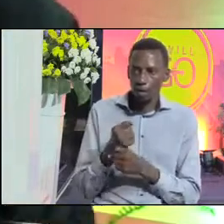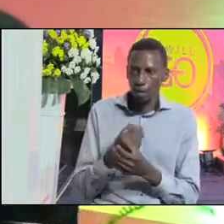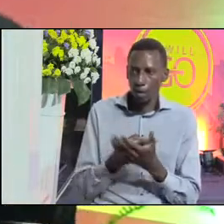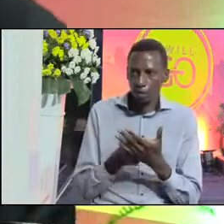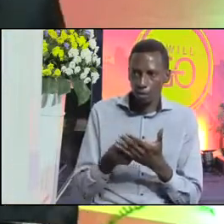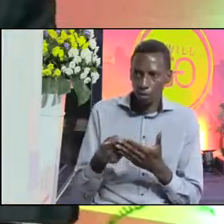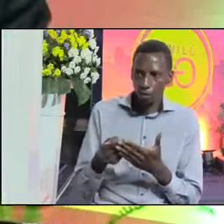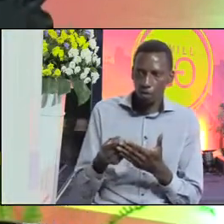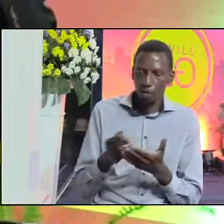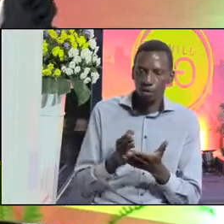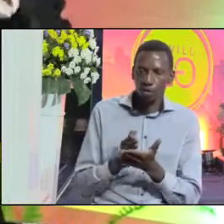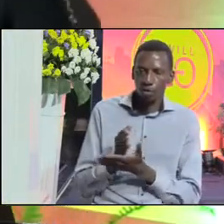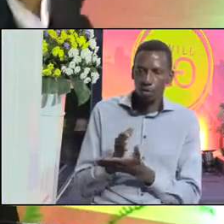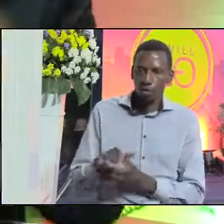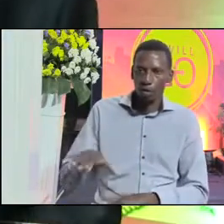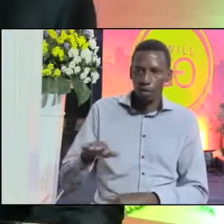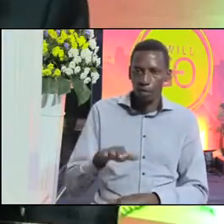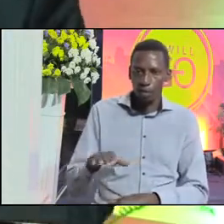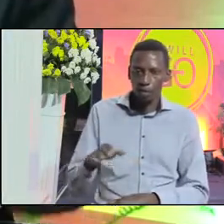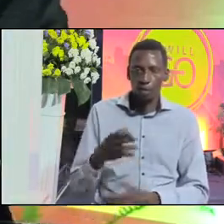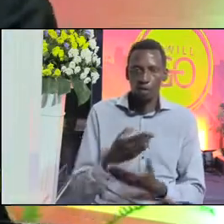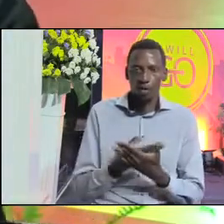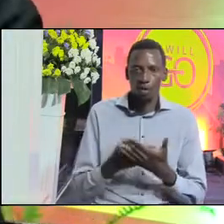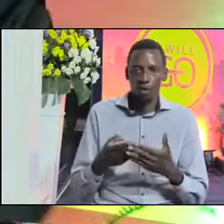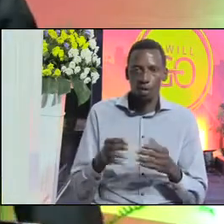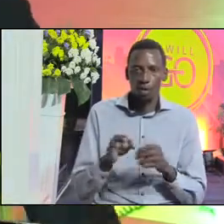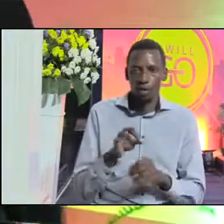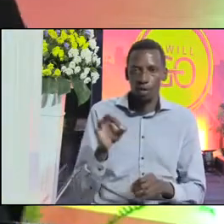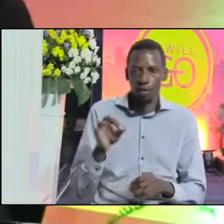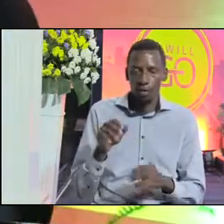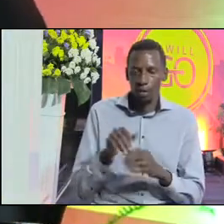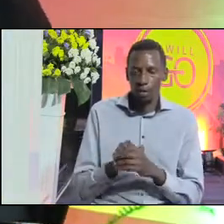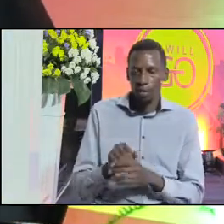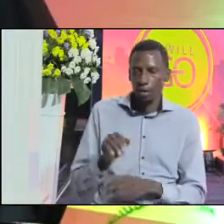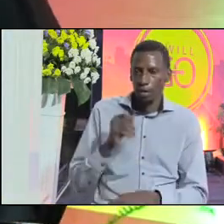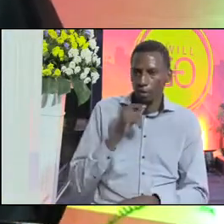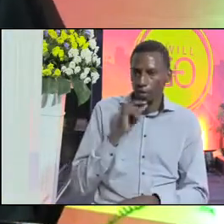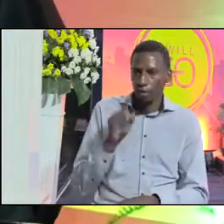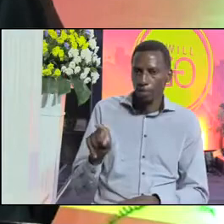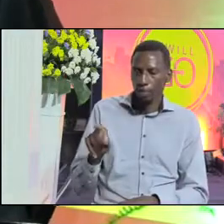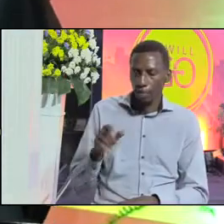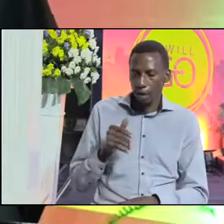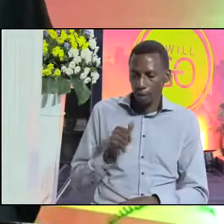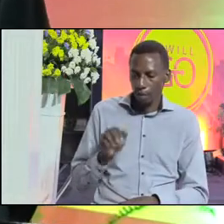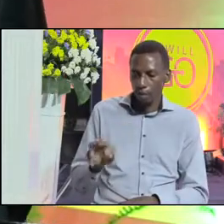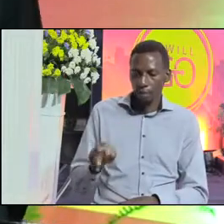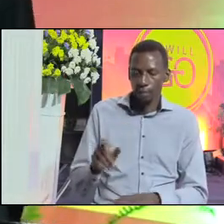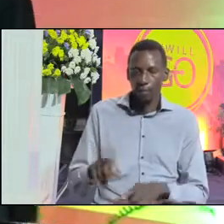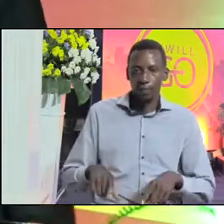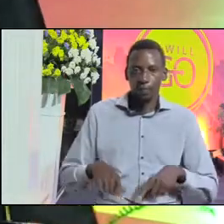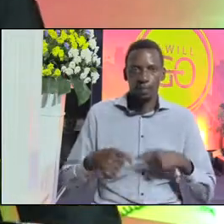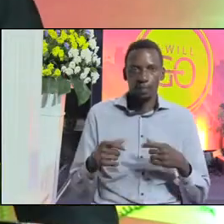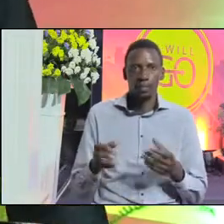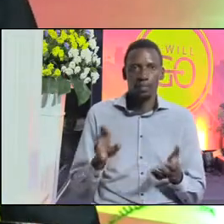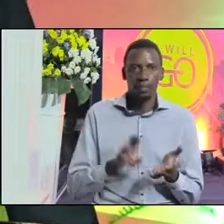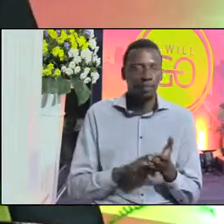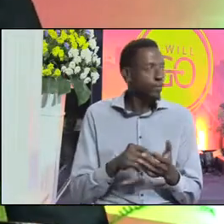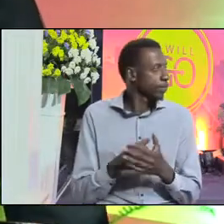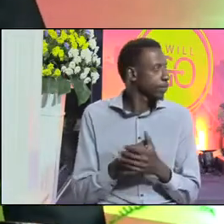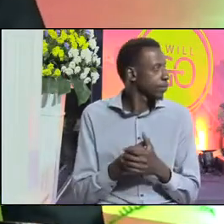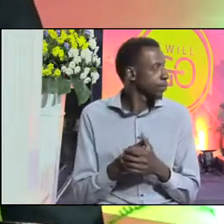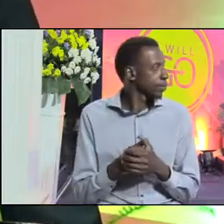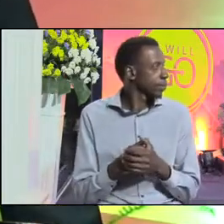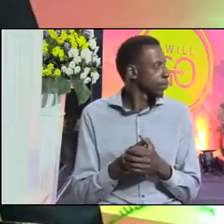the presence of the Holy Spirit in his or her life. I'll say it again, because this side